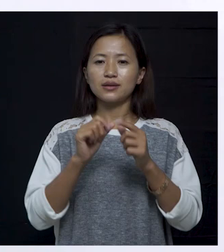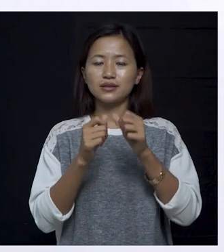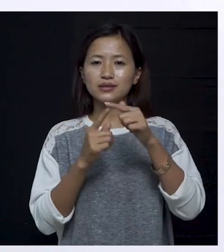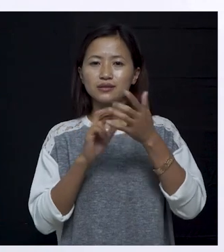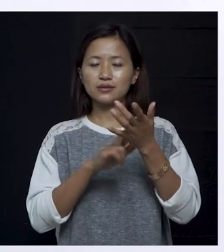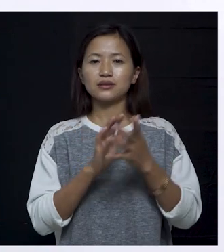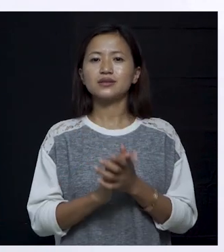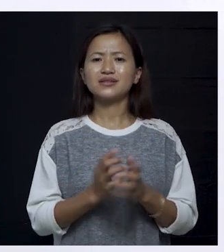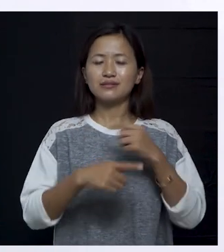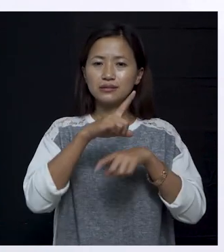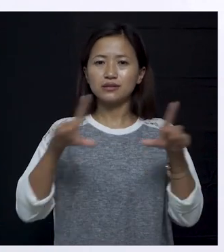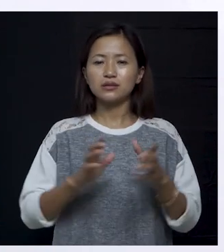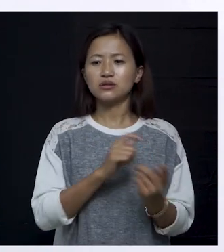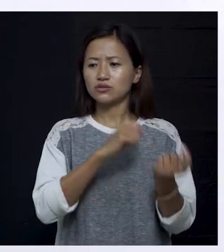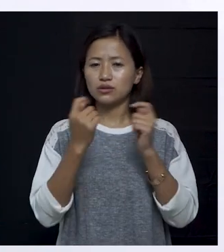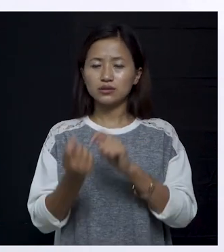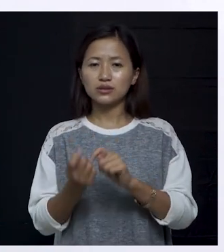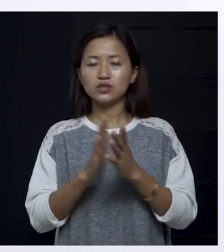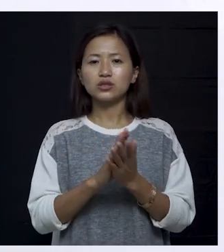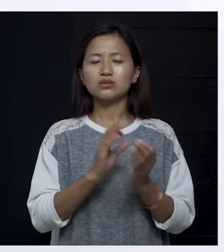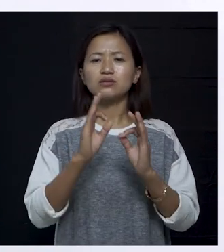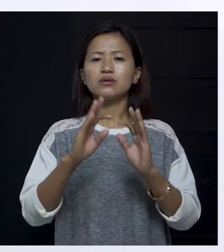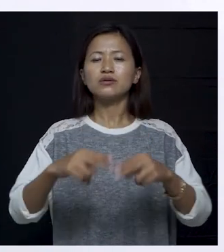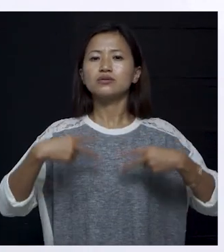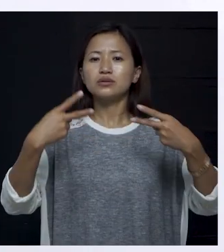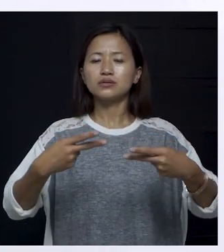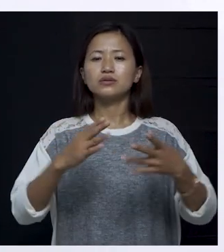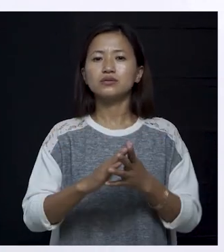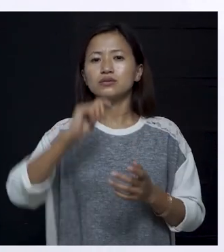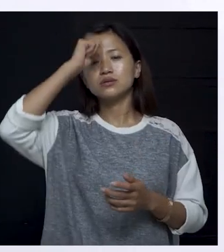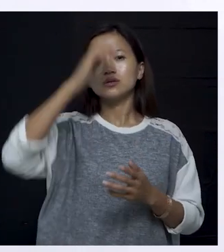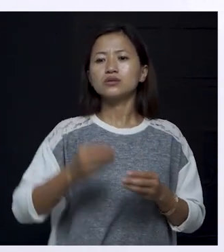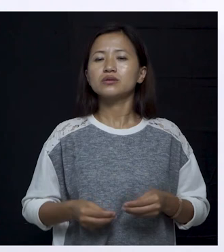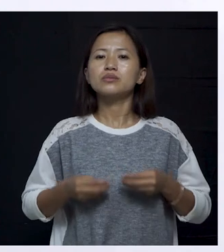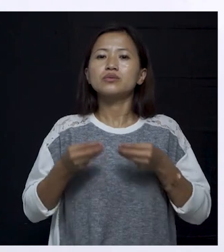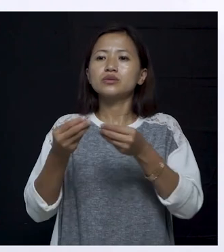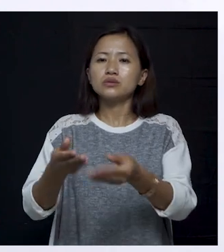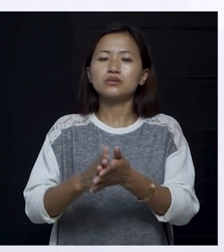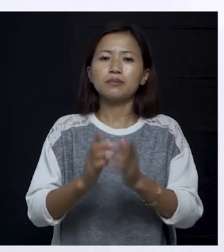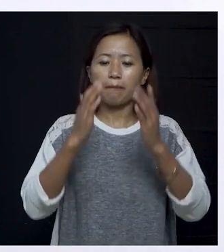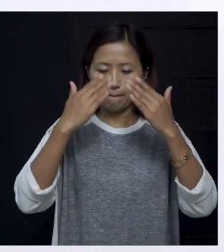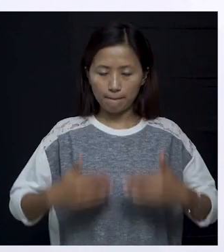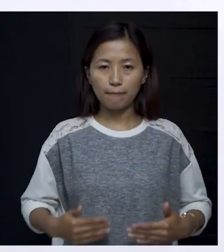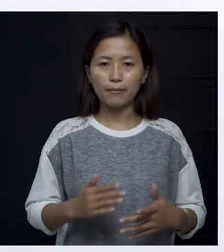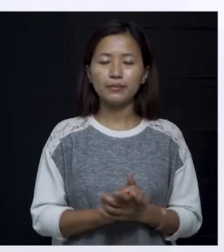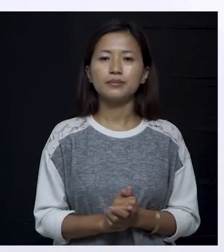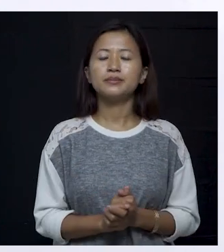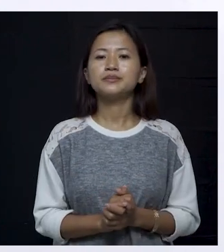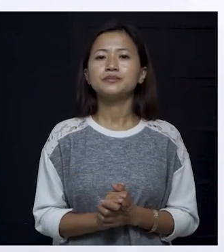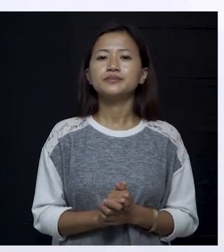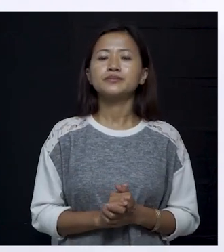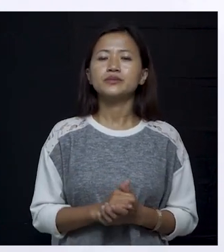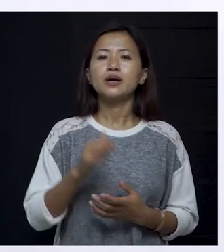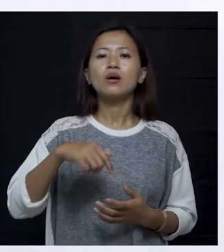okay? Now, if you translate it into English, it means produce the body, okay? Produce the body. So